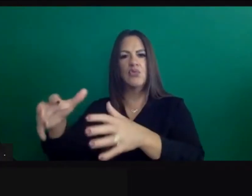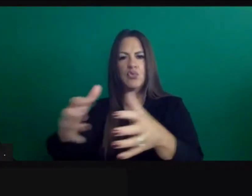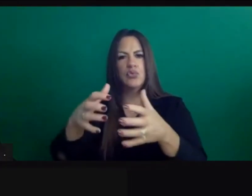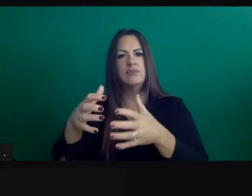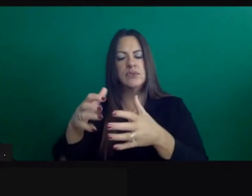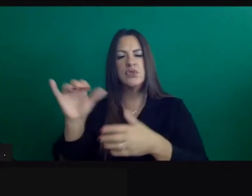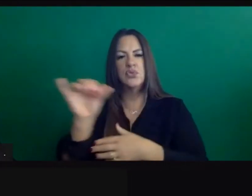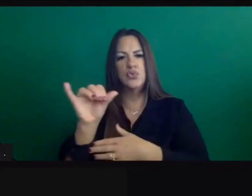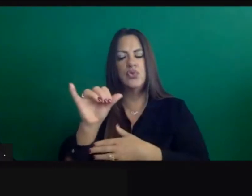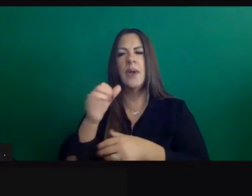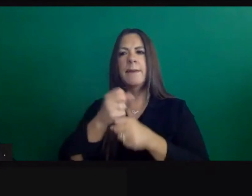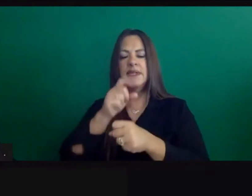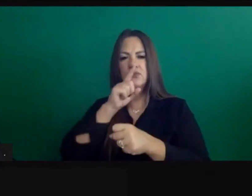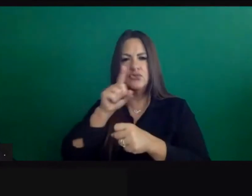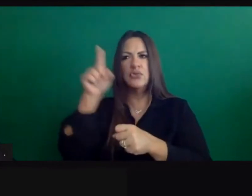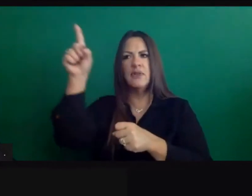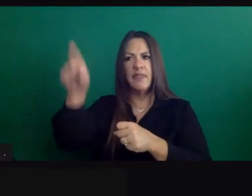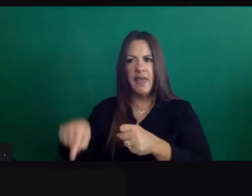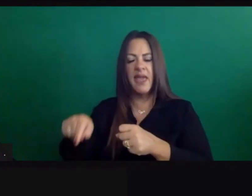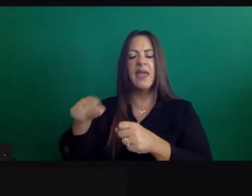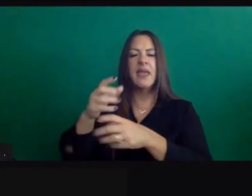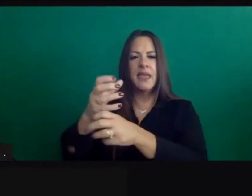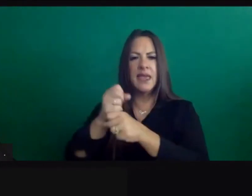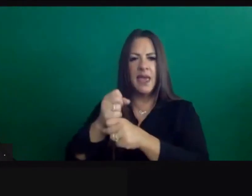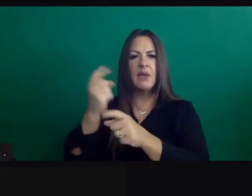that those areas do get a